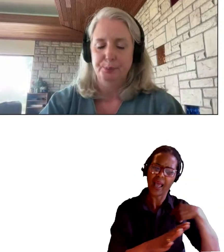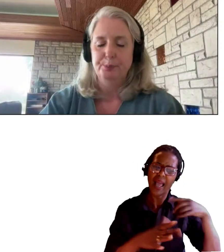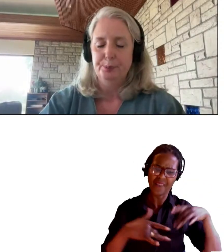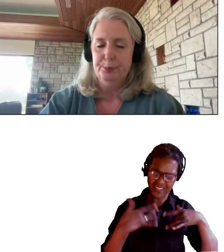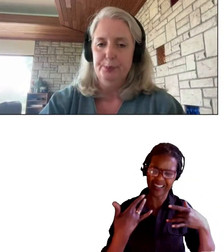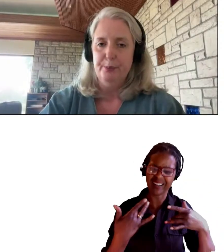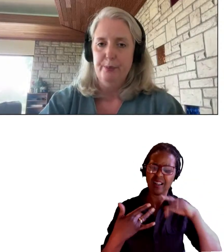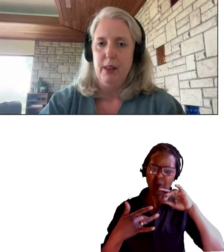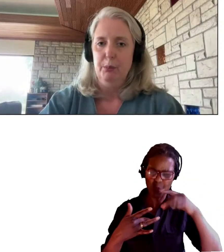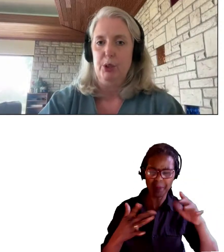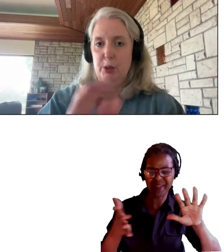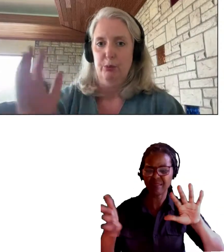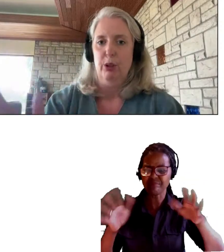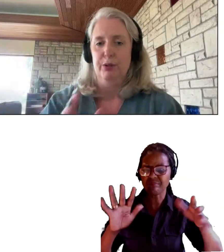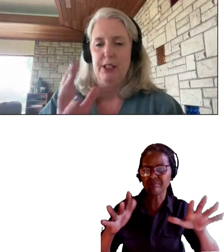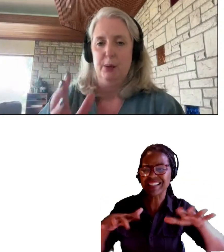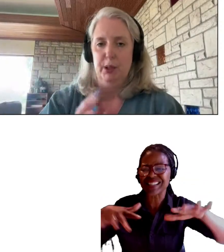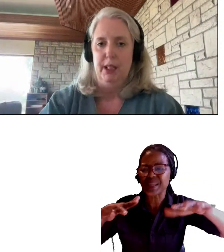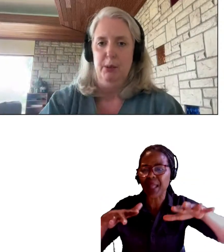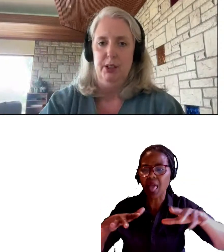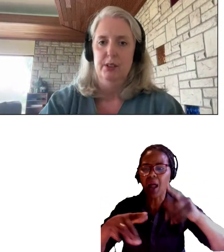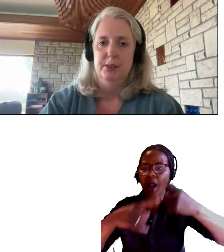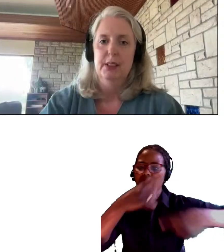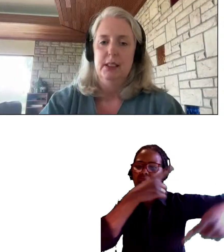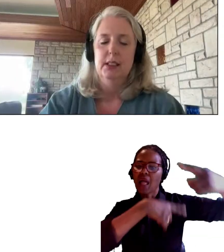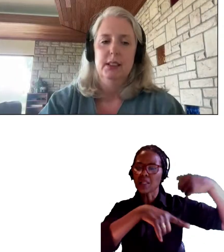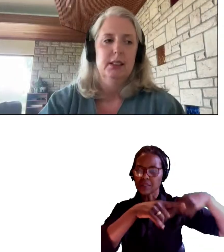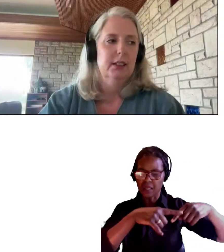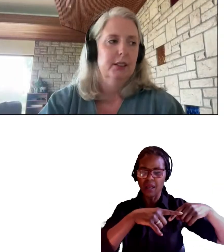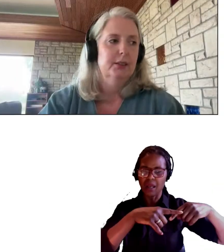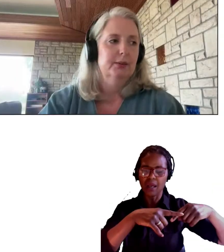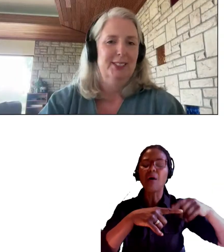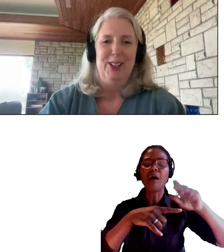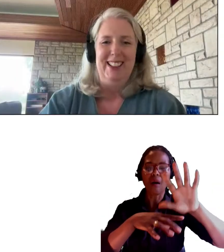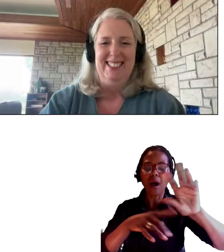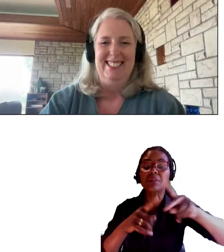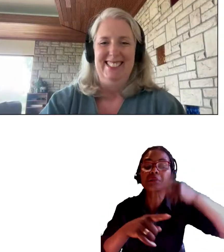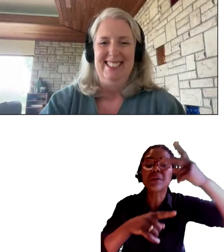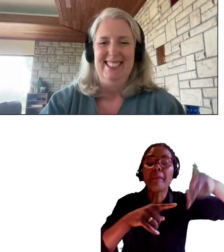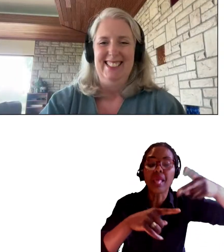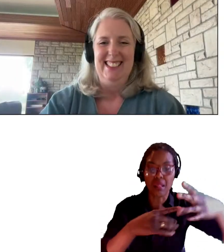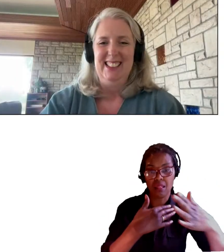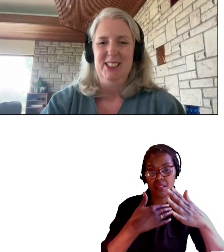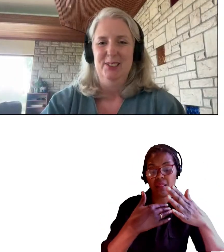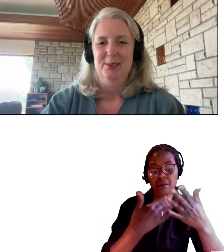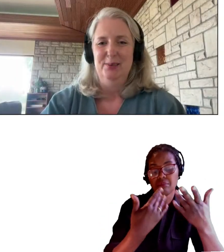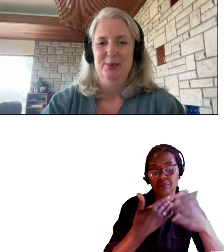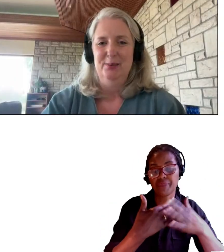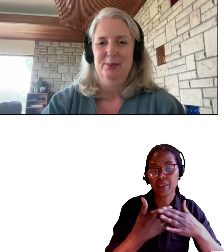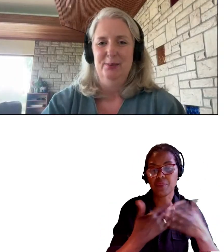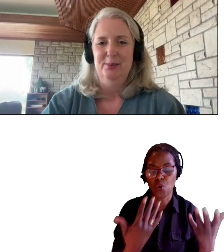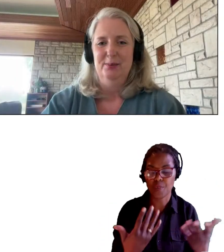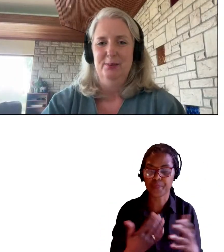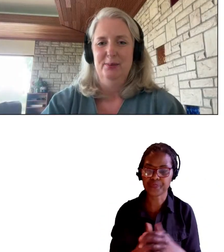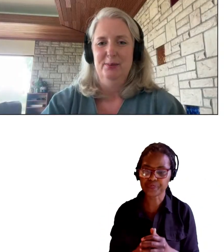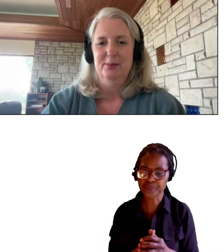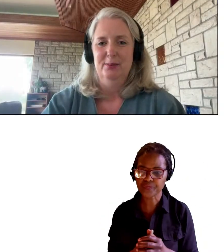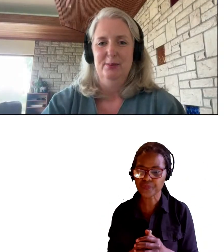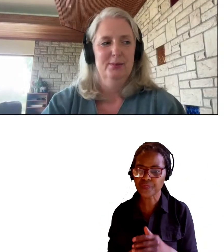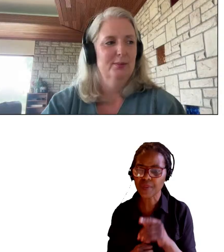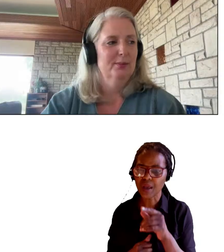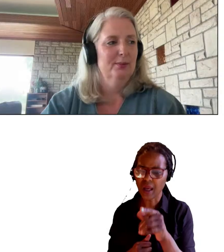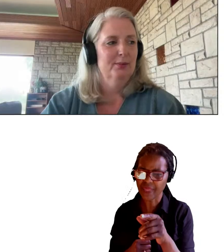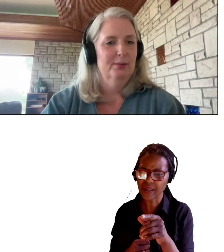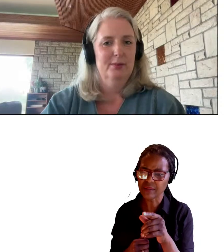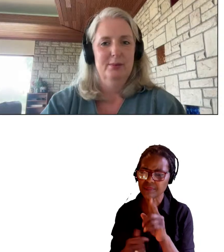round. And then in answer to roughly double the amount. And then in answer to your other question, it's not the